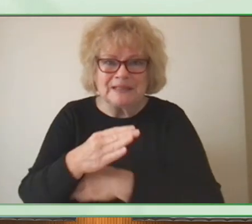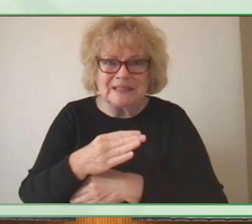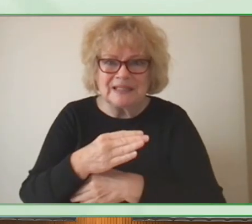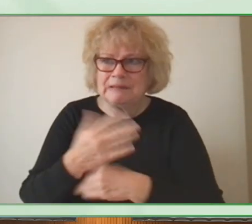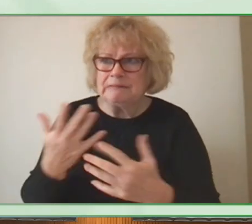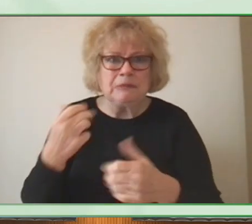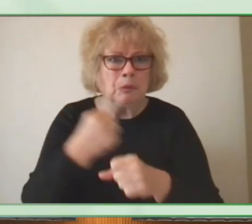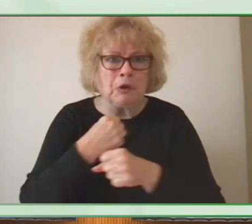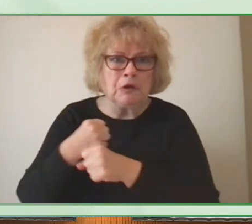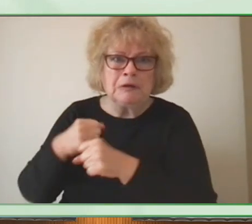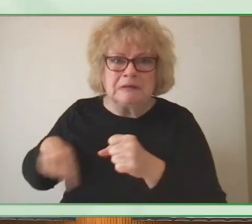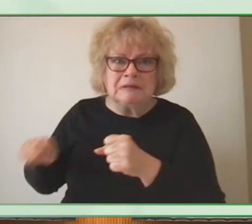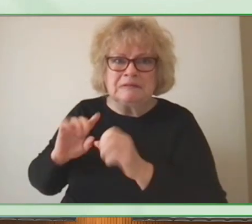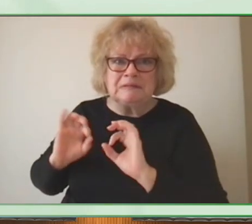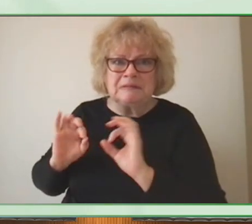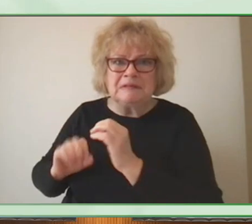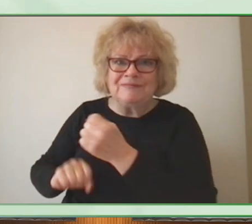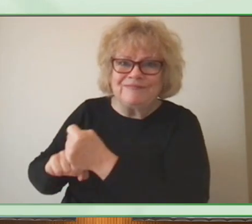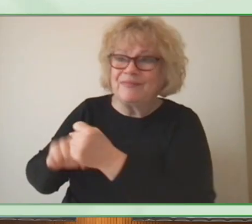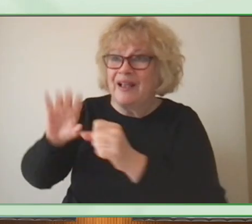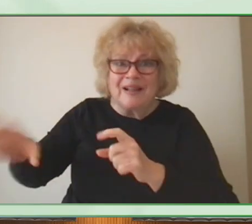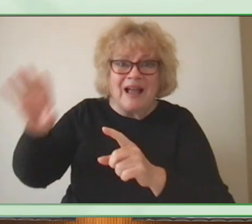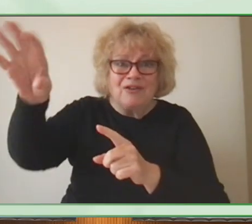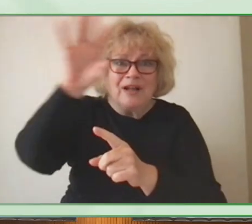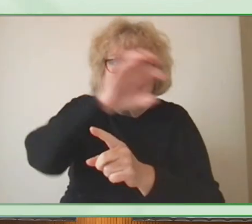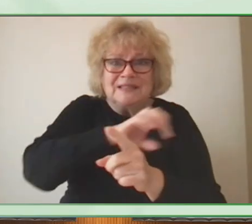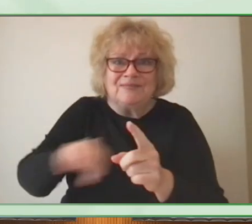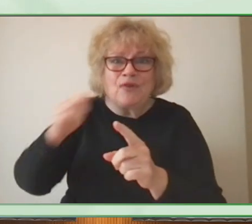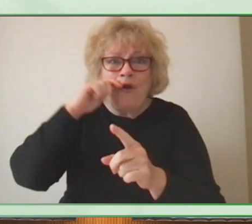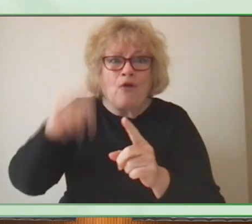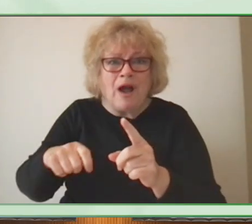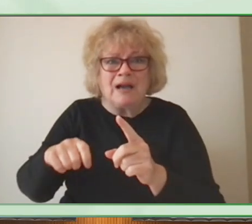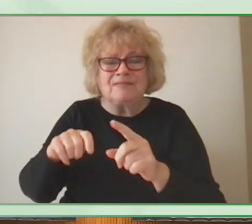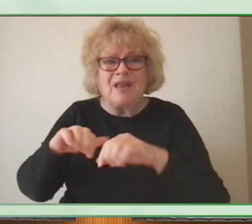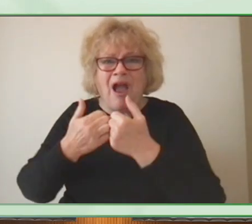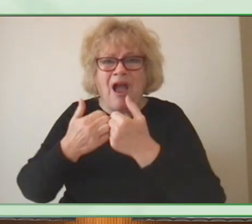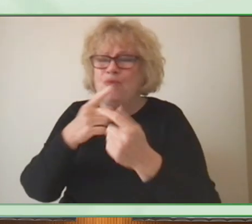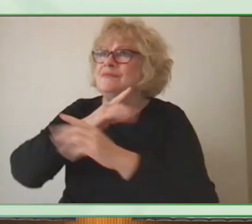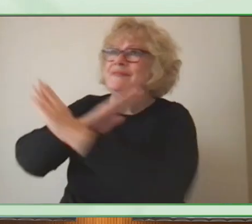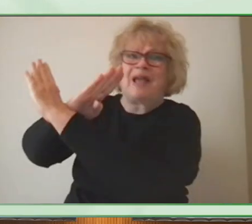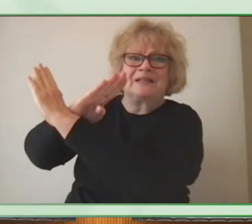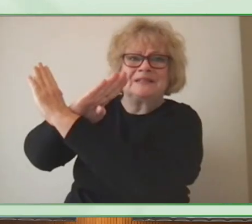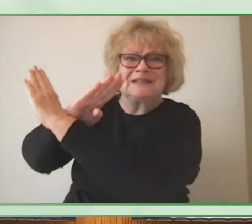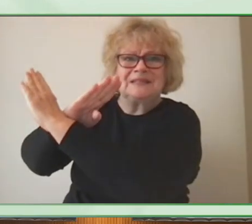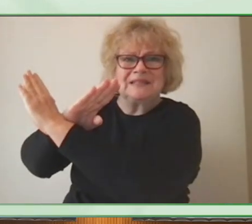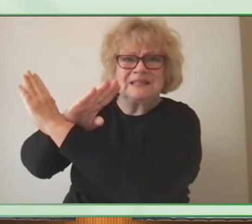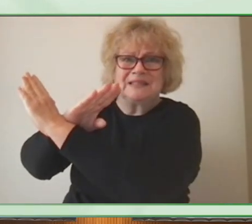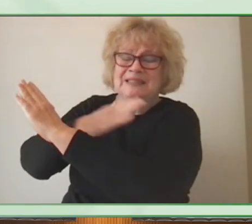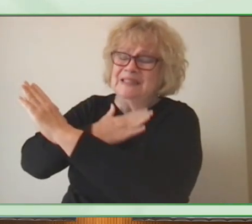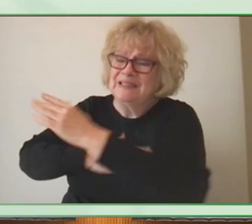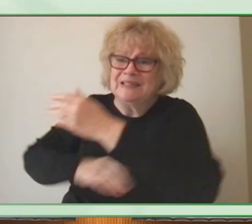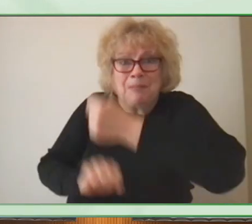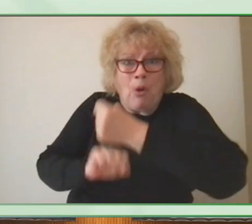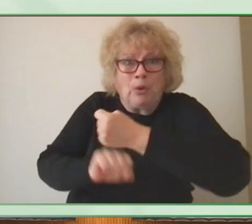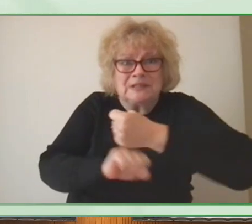sphere what we see. Because again, people who need support in Ukraine, the number